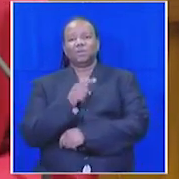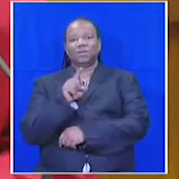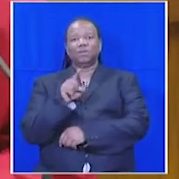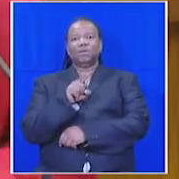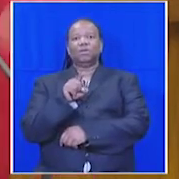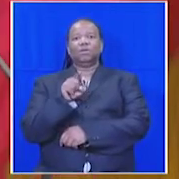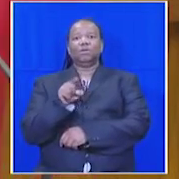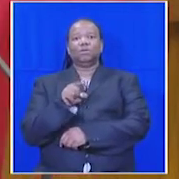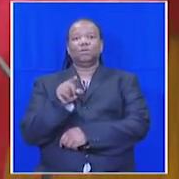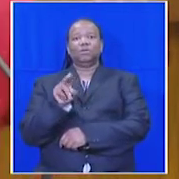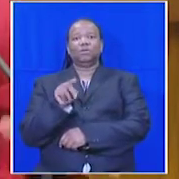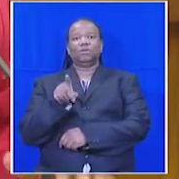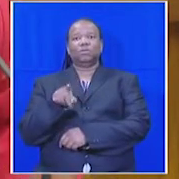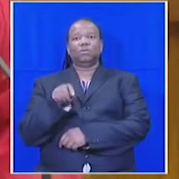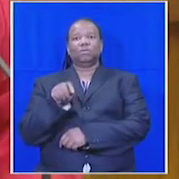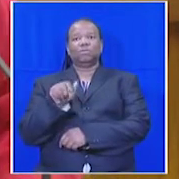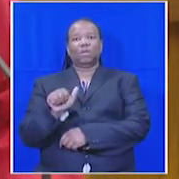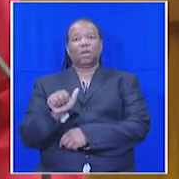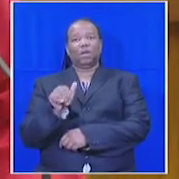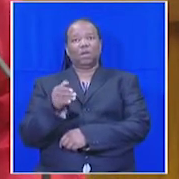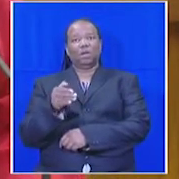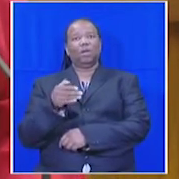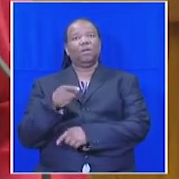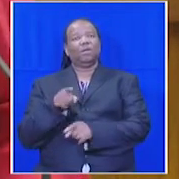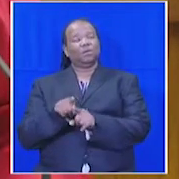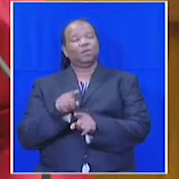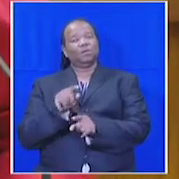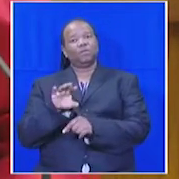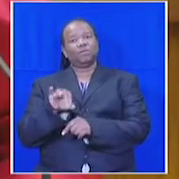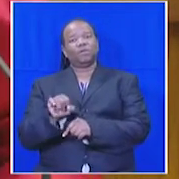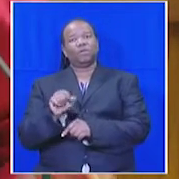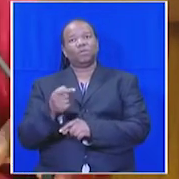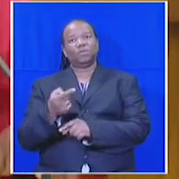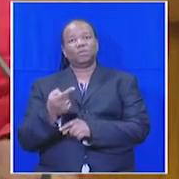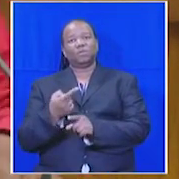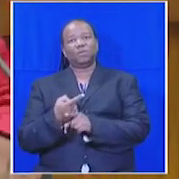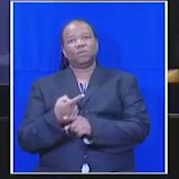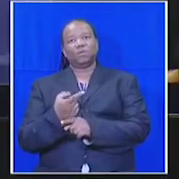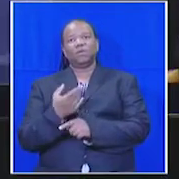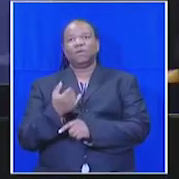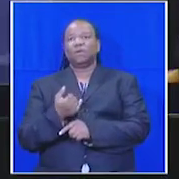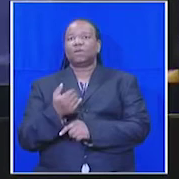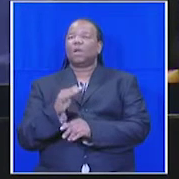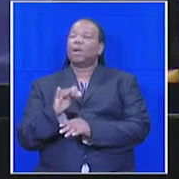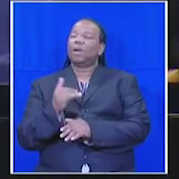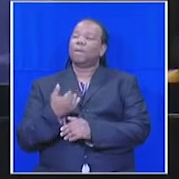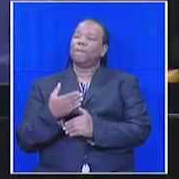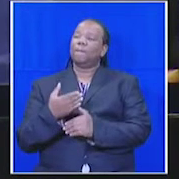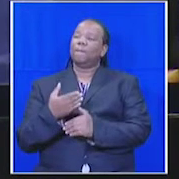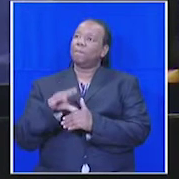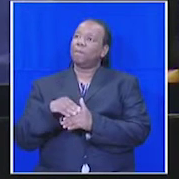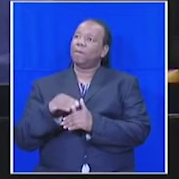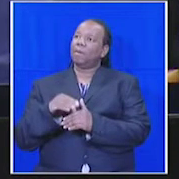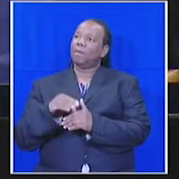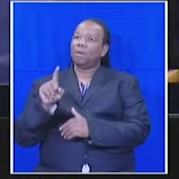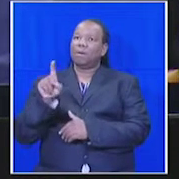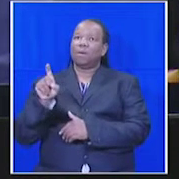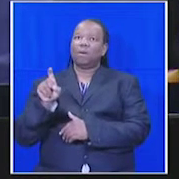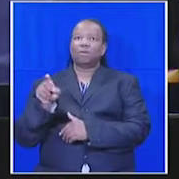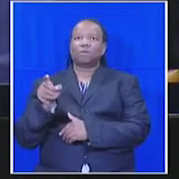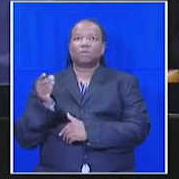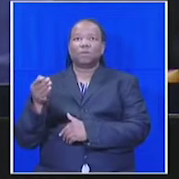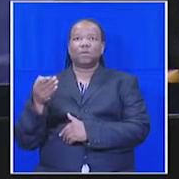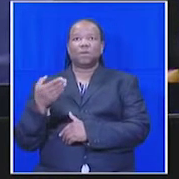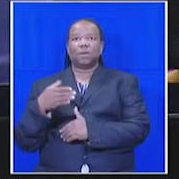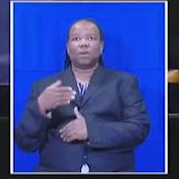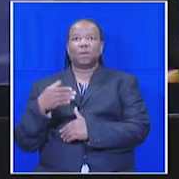cookie jar is for the public to know whether that is a criminal or not. Honorable Member, you don't answer me. Thank you, Madam Chair. You have not answered me,